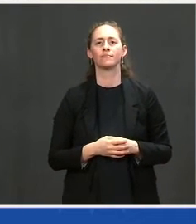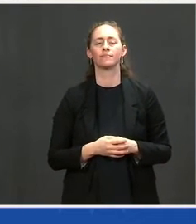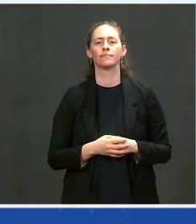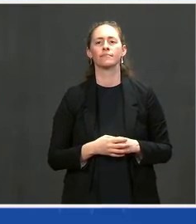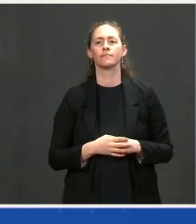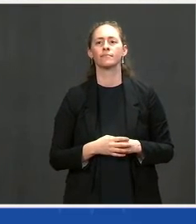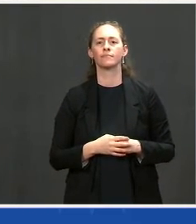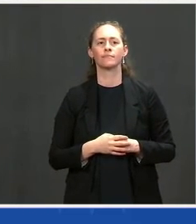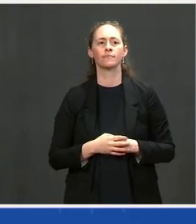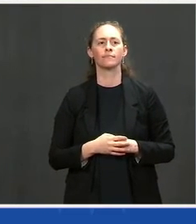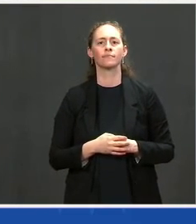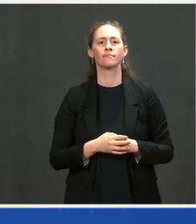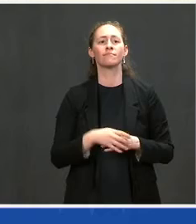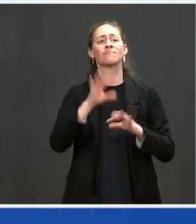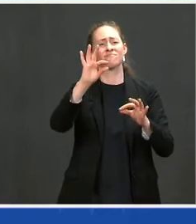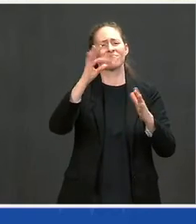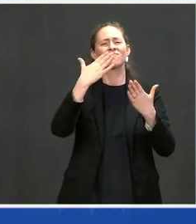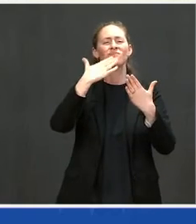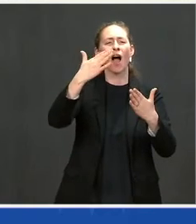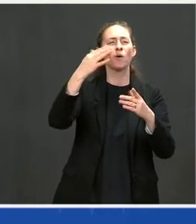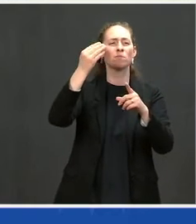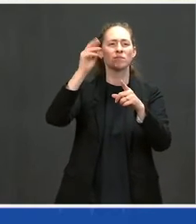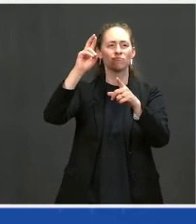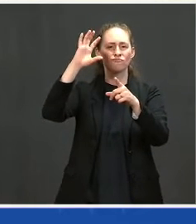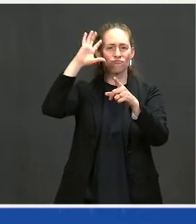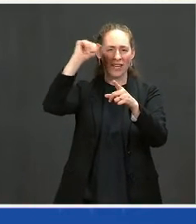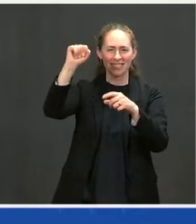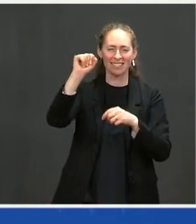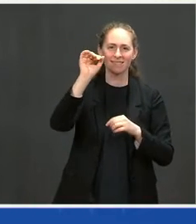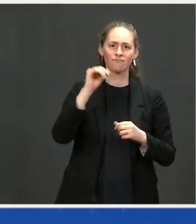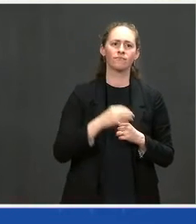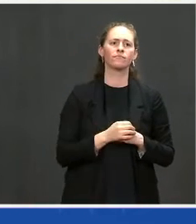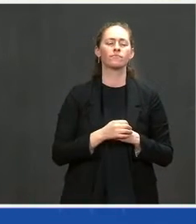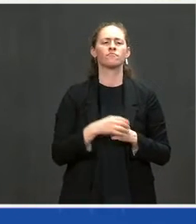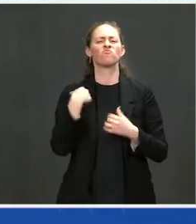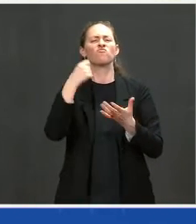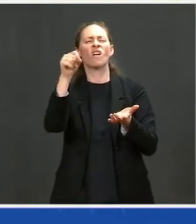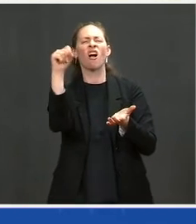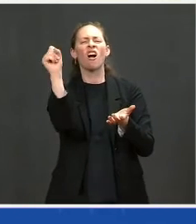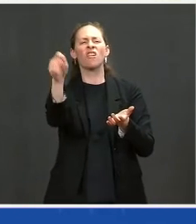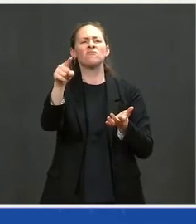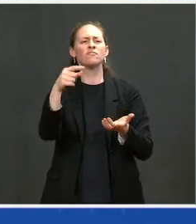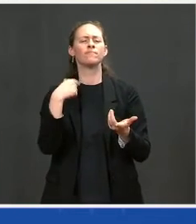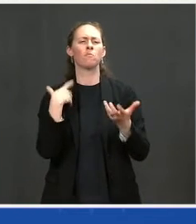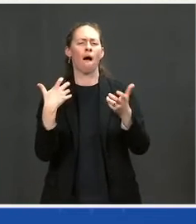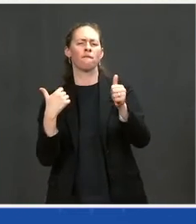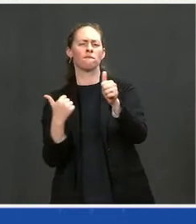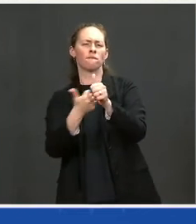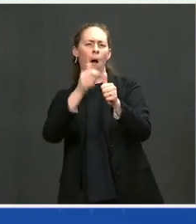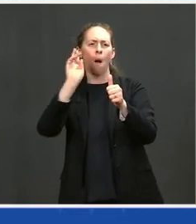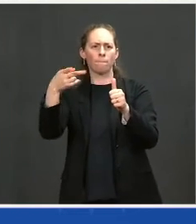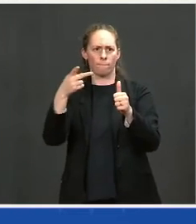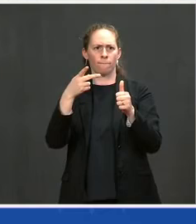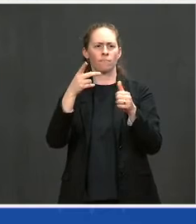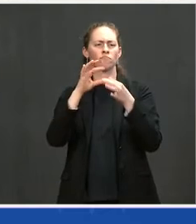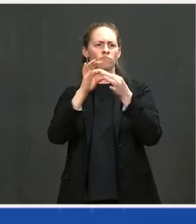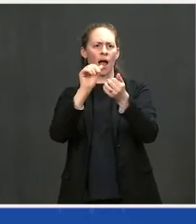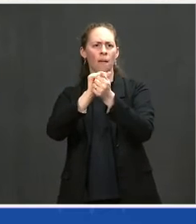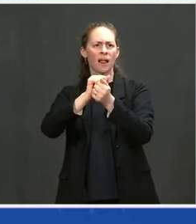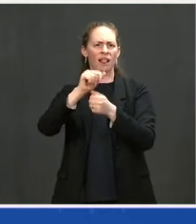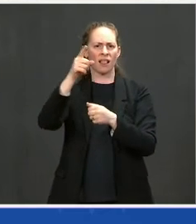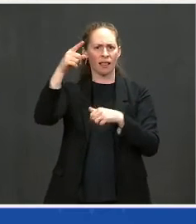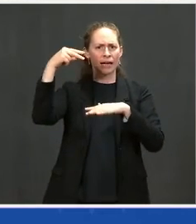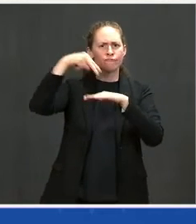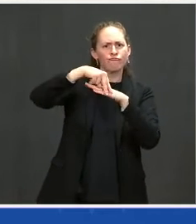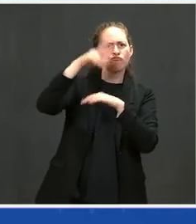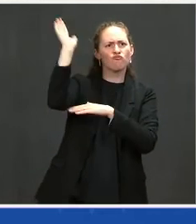Thank you, Mr. President. To follow up on the filibuster, so do you believe it should take 60 votes to end a filibuster on legislation